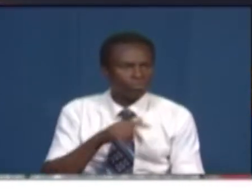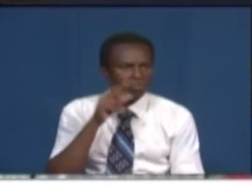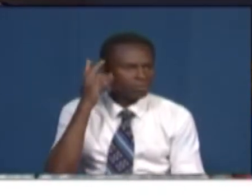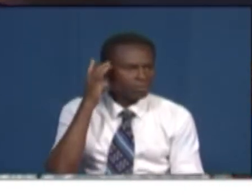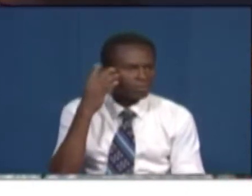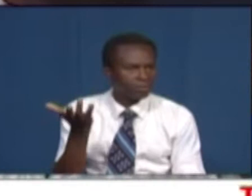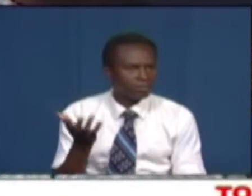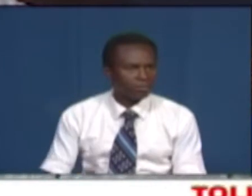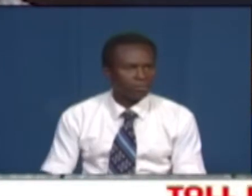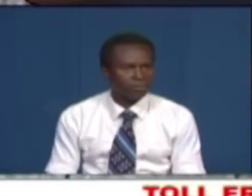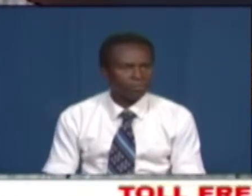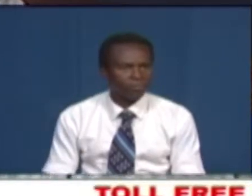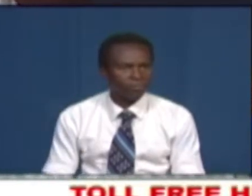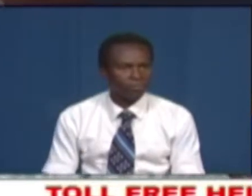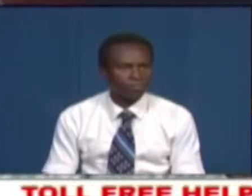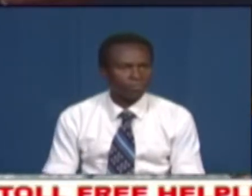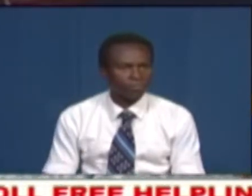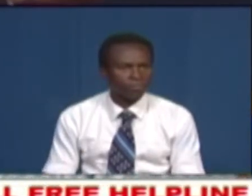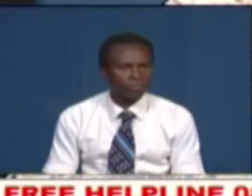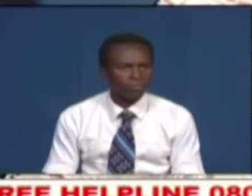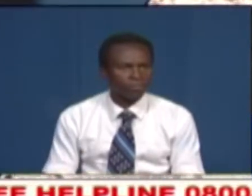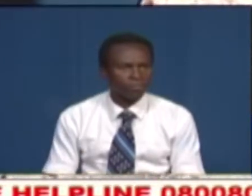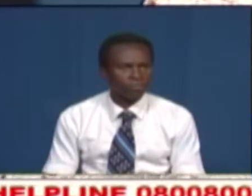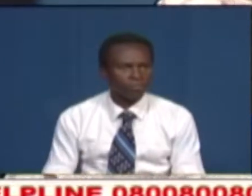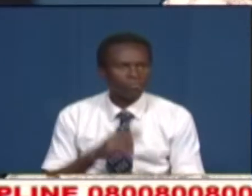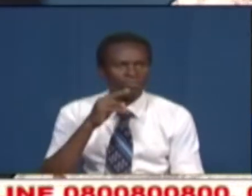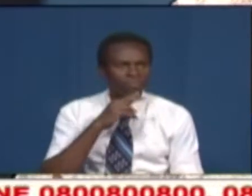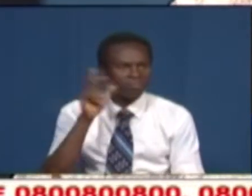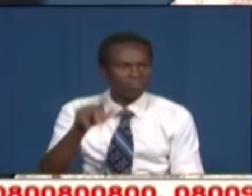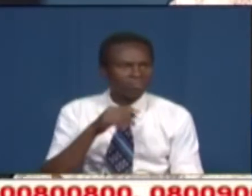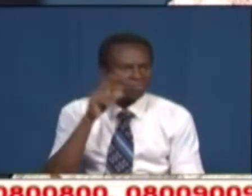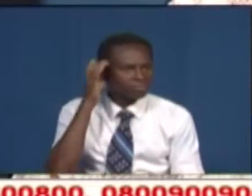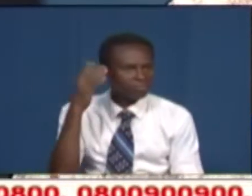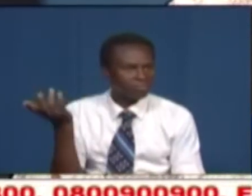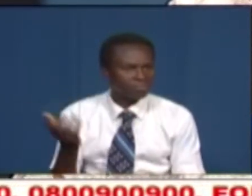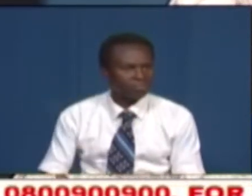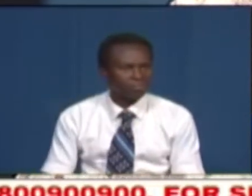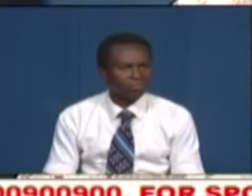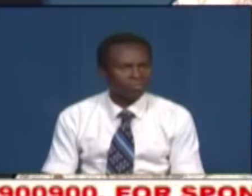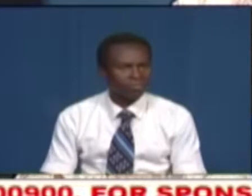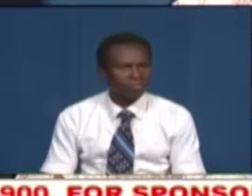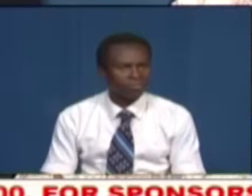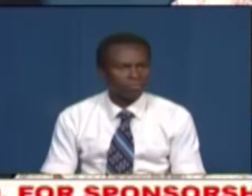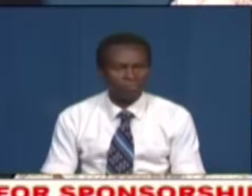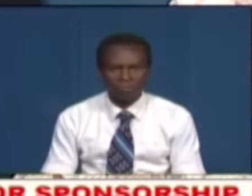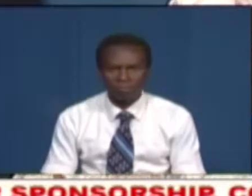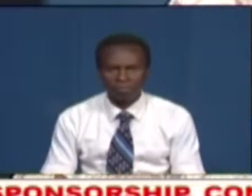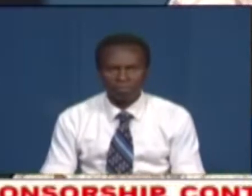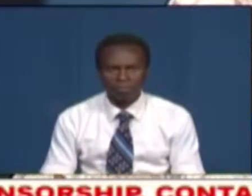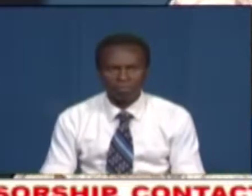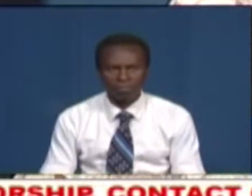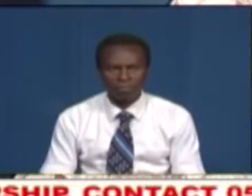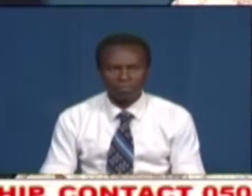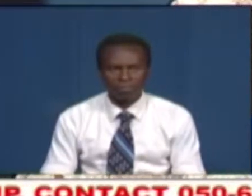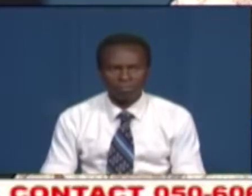call, so that we get on to them. Thank right. you. I think that just do it like that of the cotomre stew. You know, green